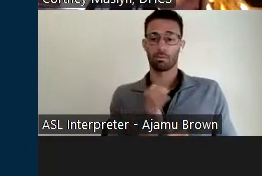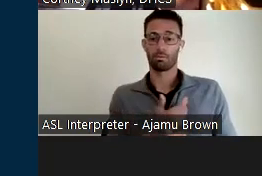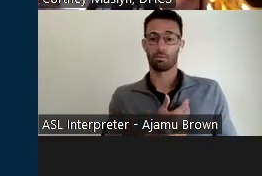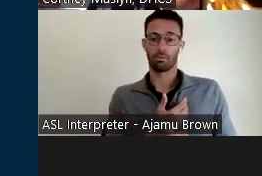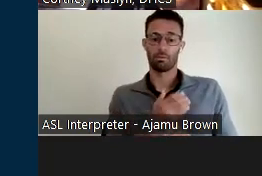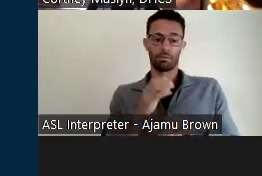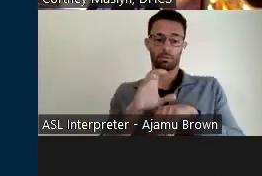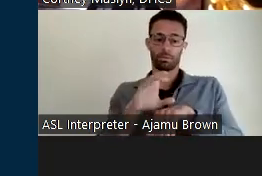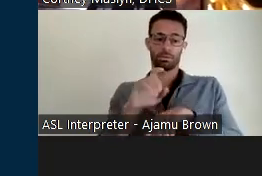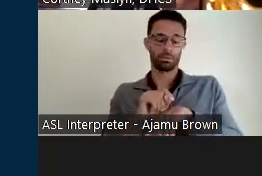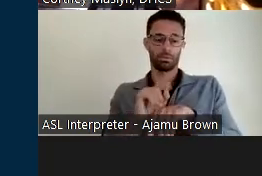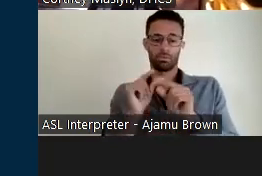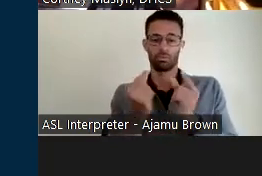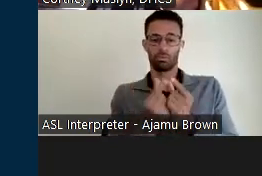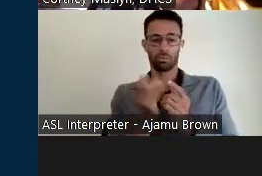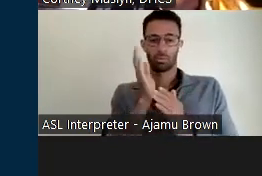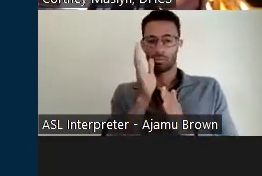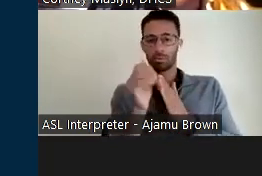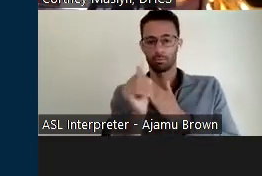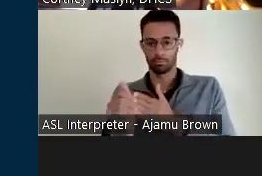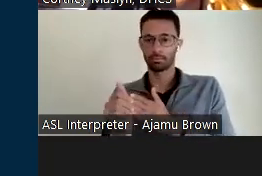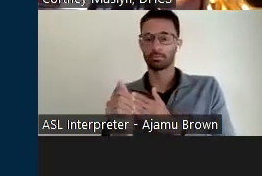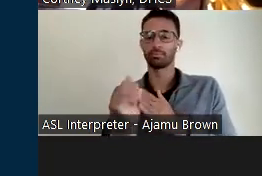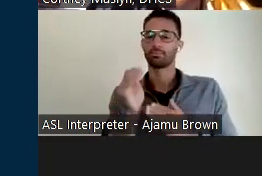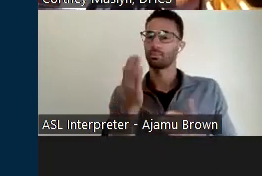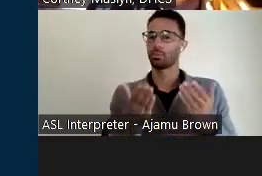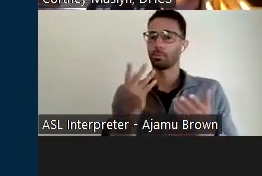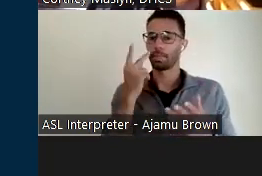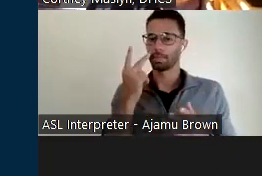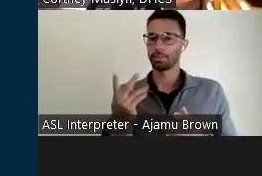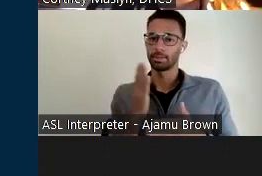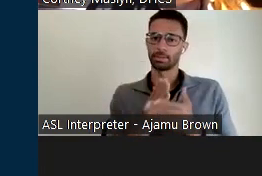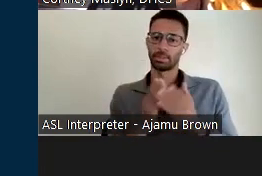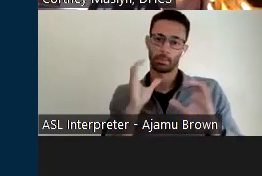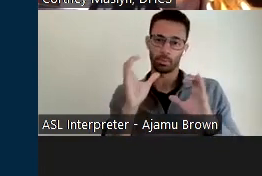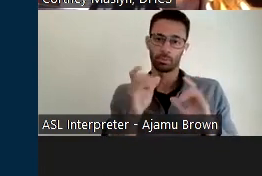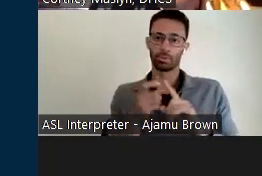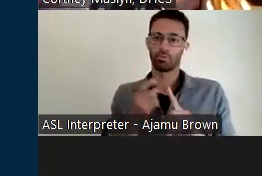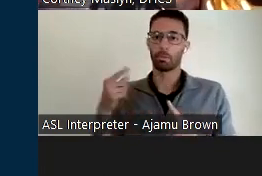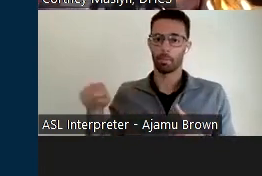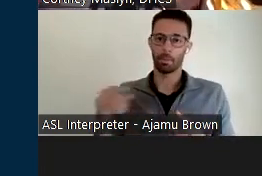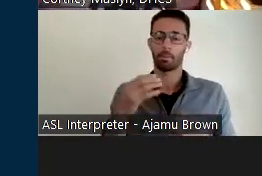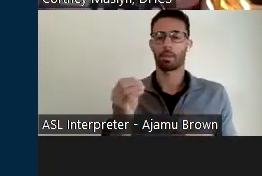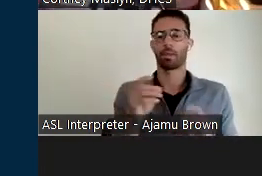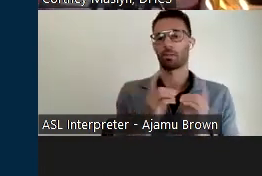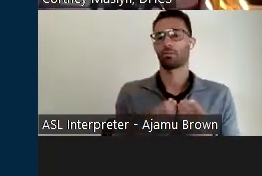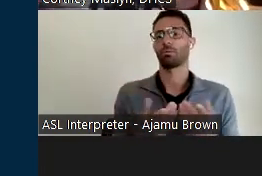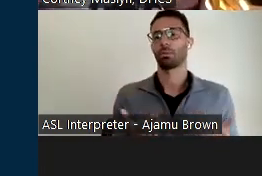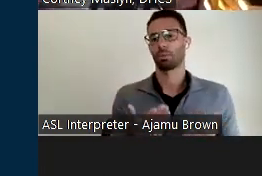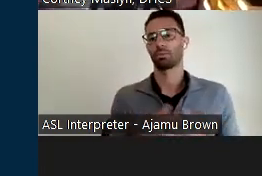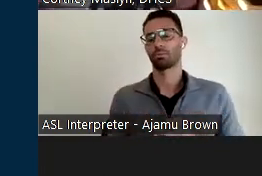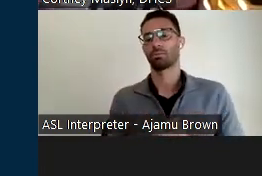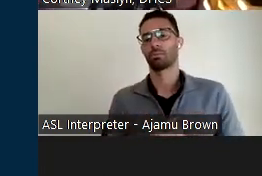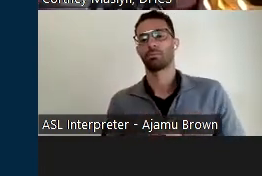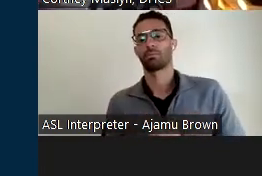spearheading that as well. And so you might see some correspondence from them and from the department here. Wonderful. Thank you so